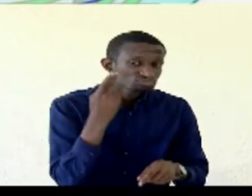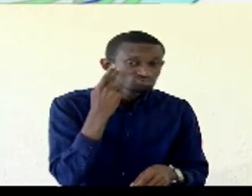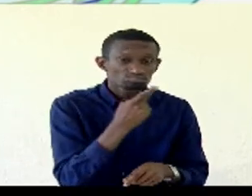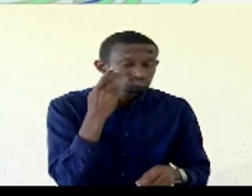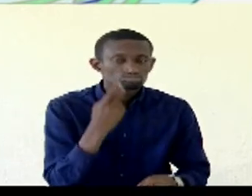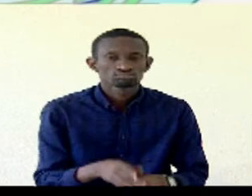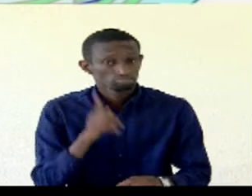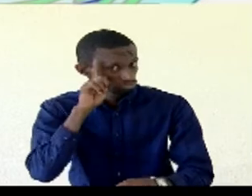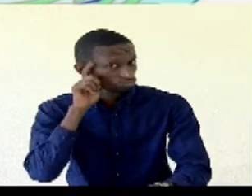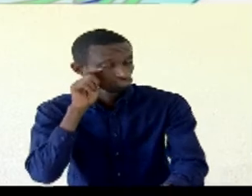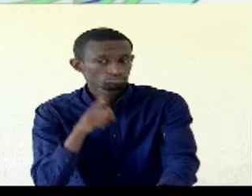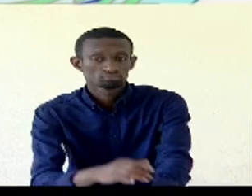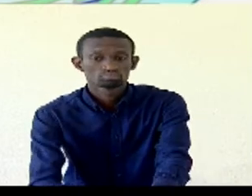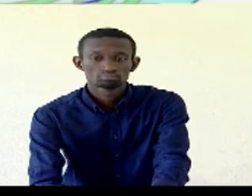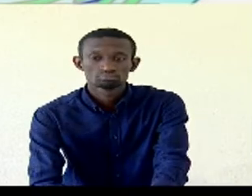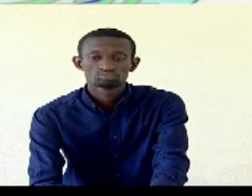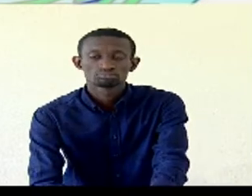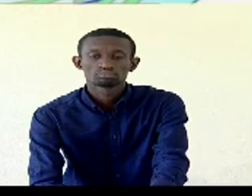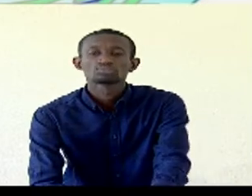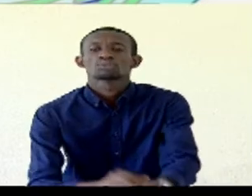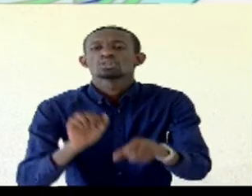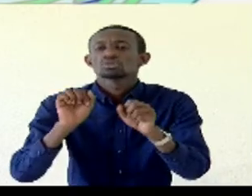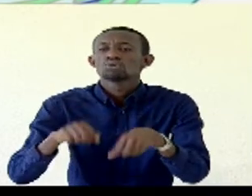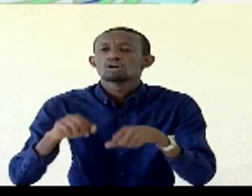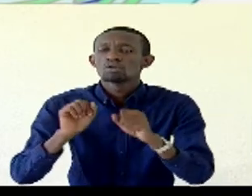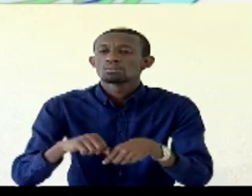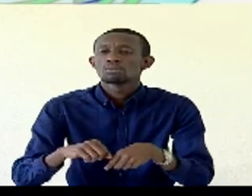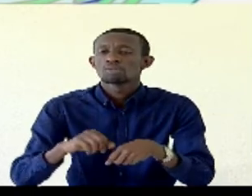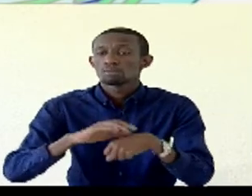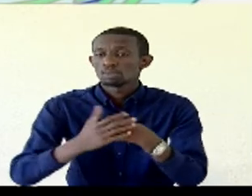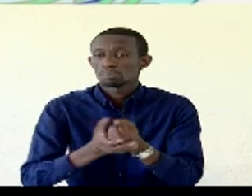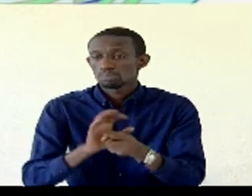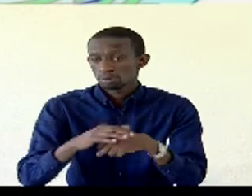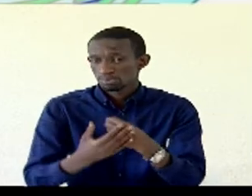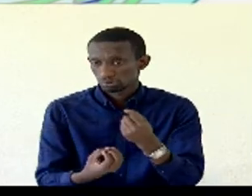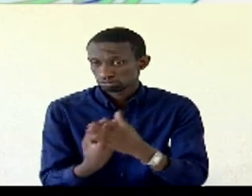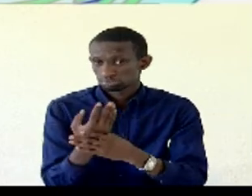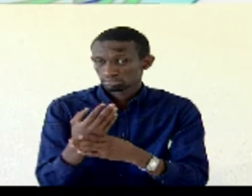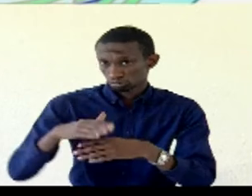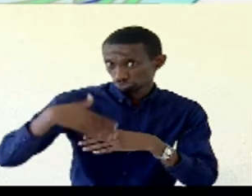Think about it. Can we even try to predict what actually would happen in the next stage?